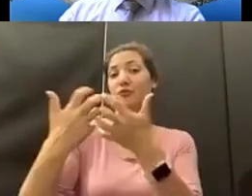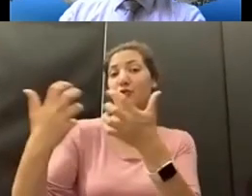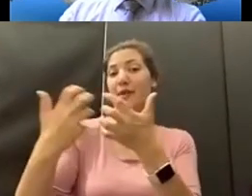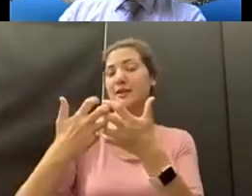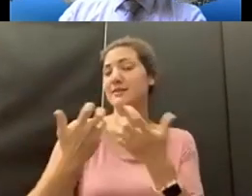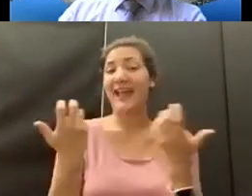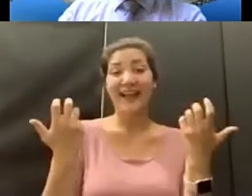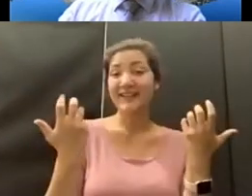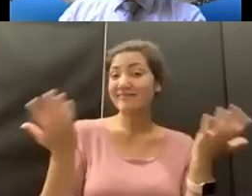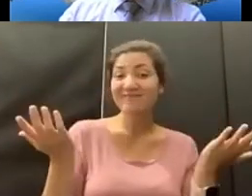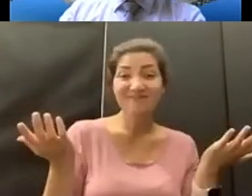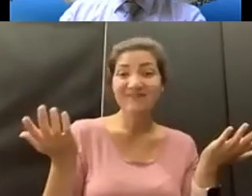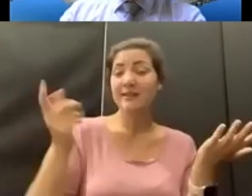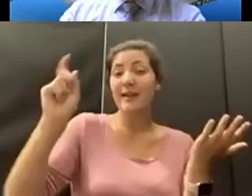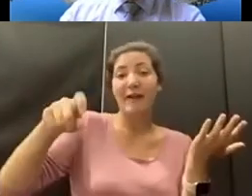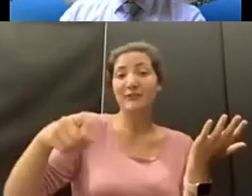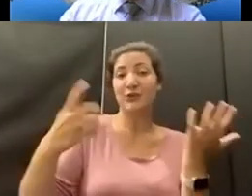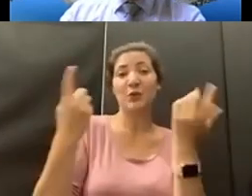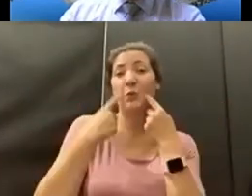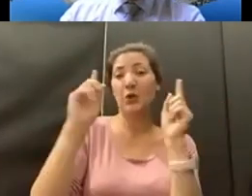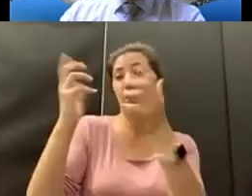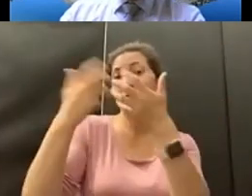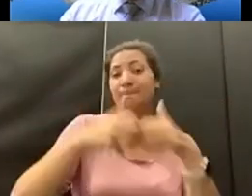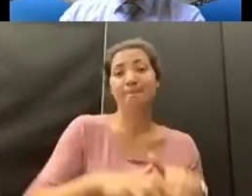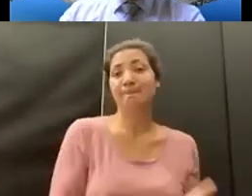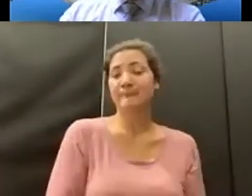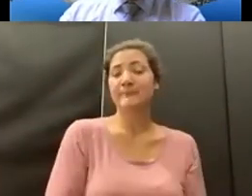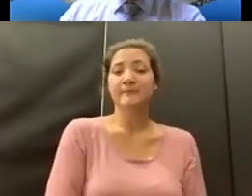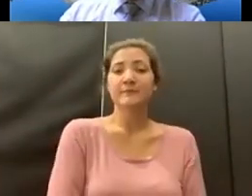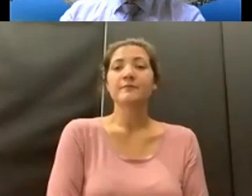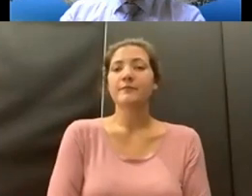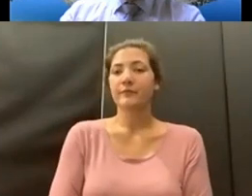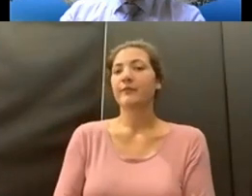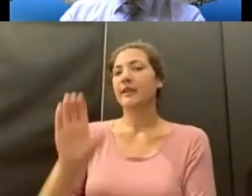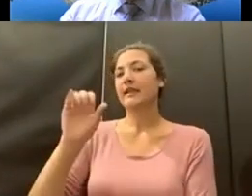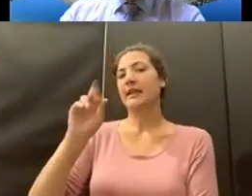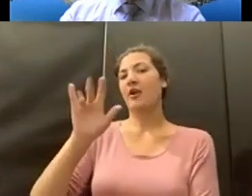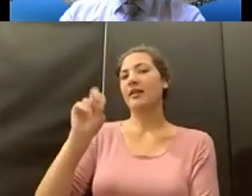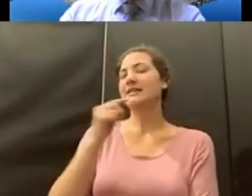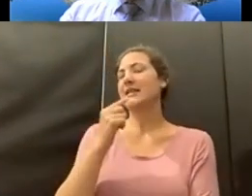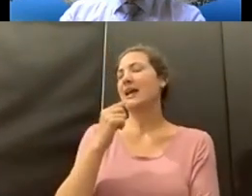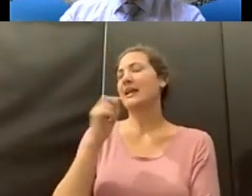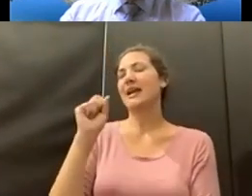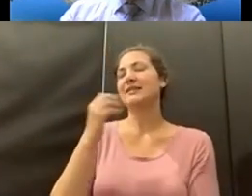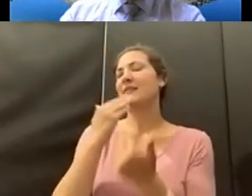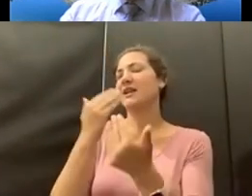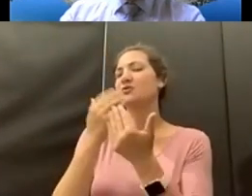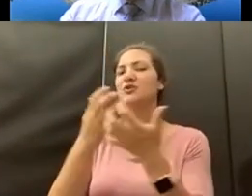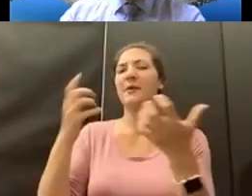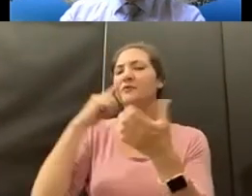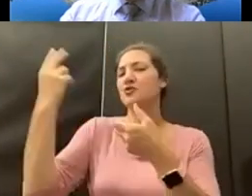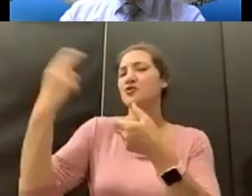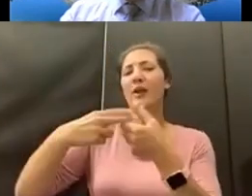works. Wow. Thank you all so much for joining us today. I wish we had another 2 hours just